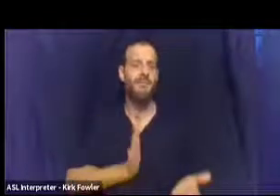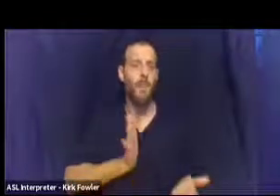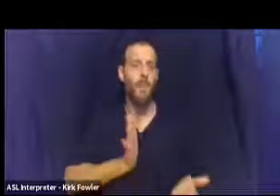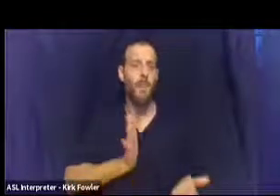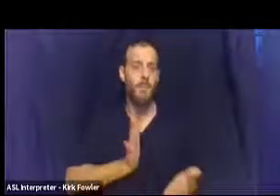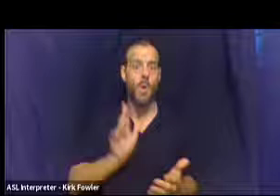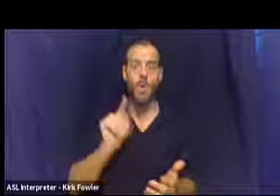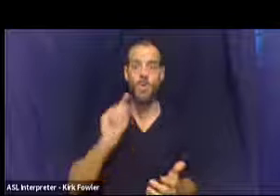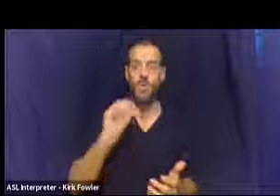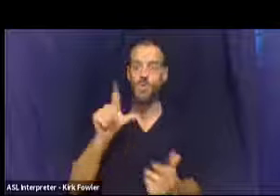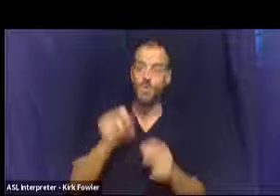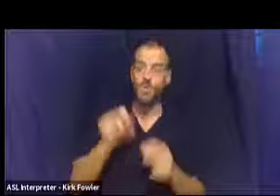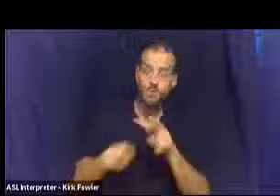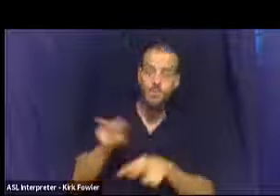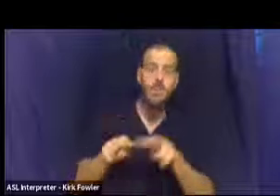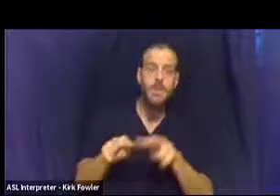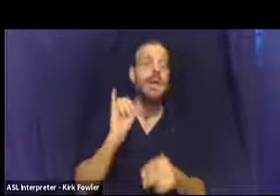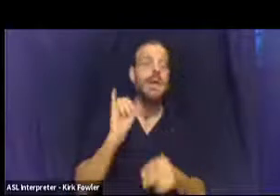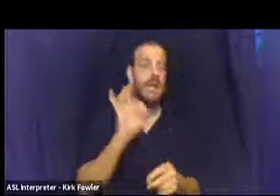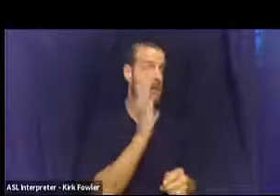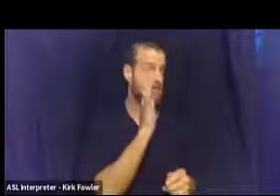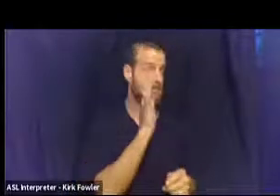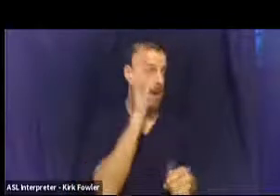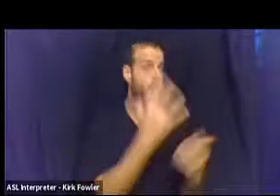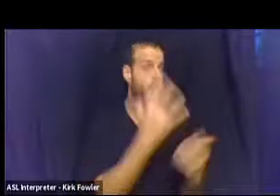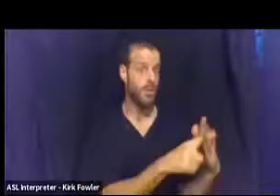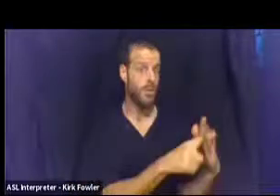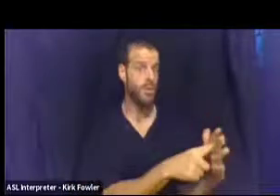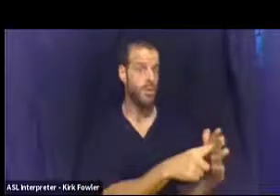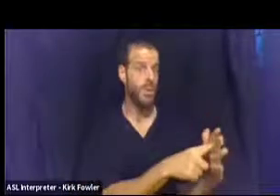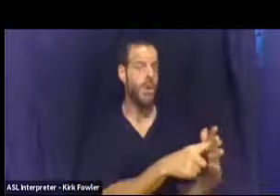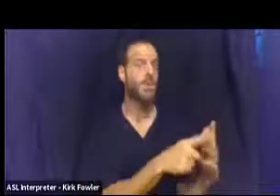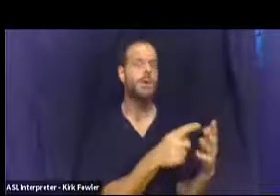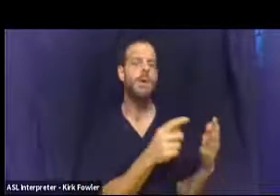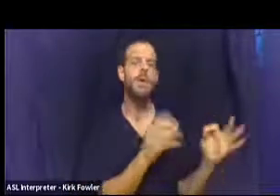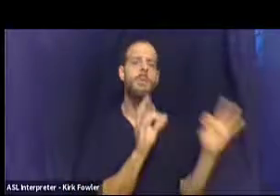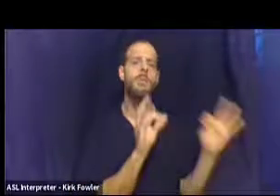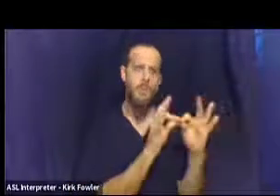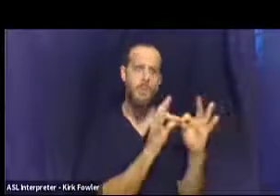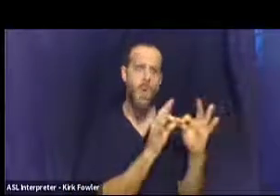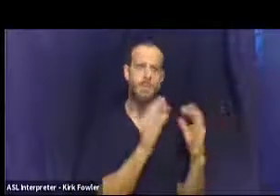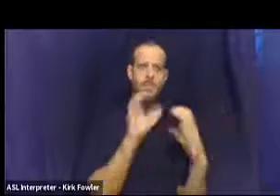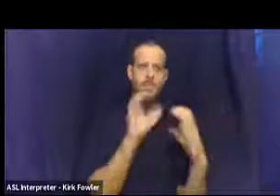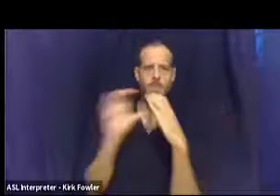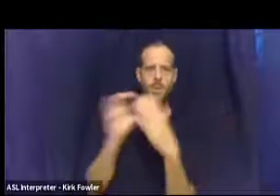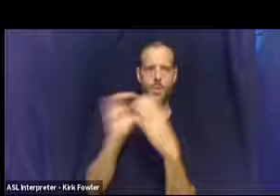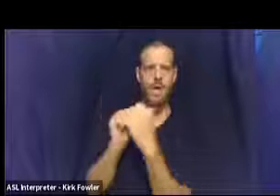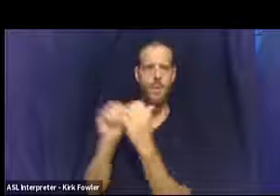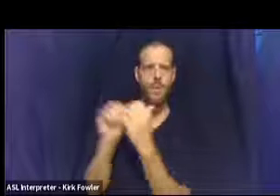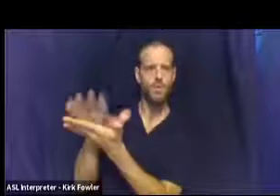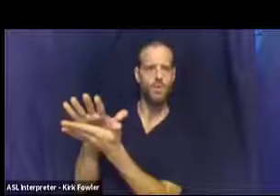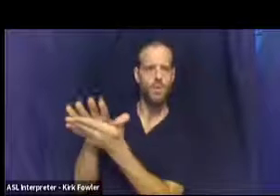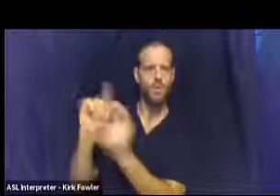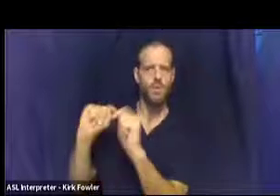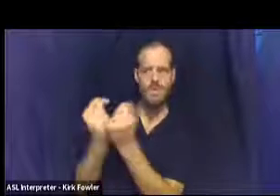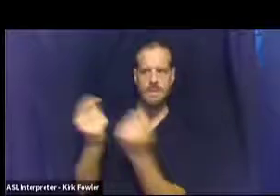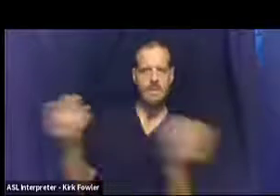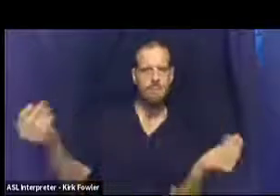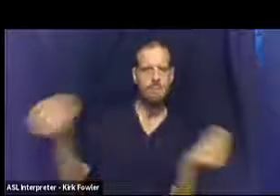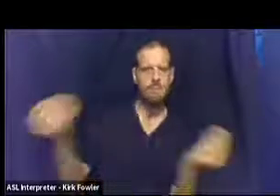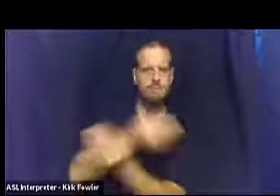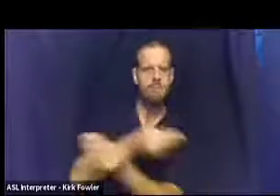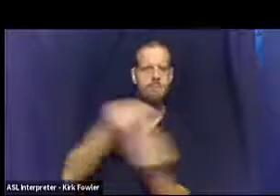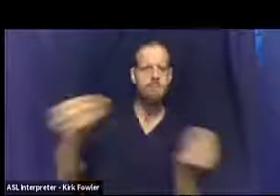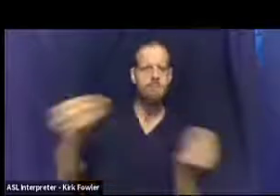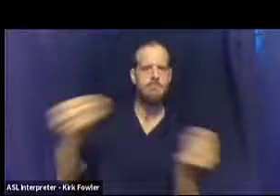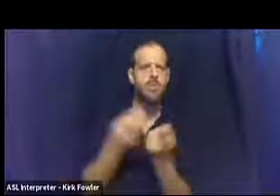if you're a parent wanting to start this, you want to make sure you're in communication with the school team and you guys can share resources and ideas to help